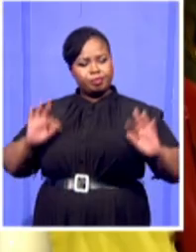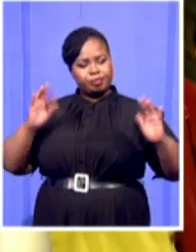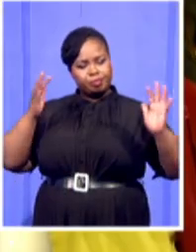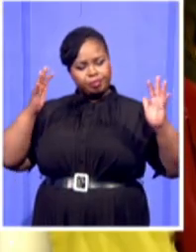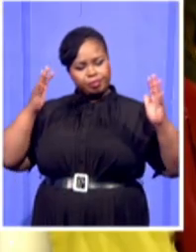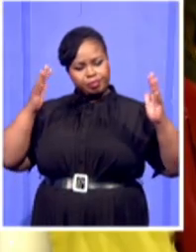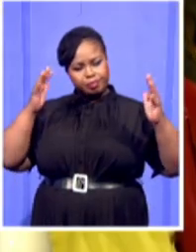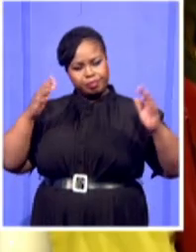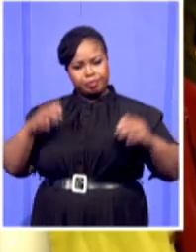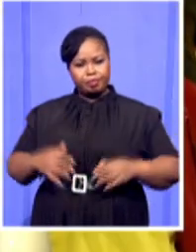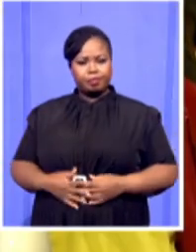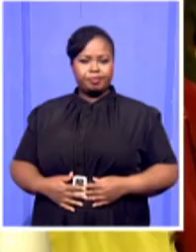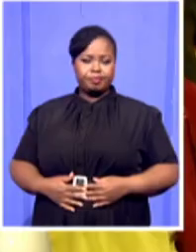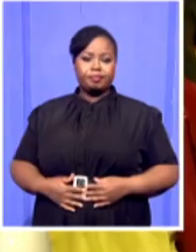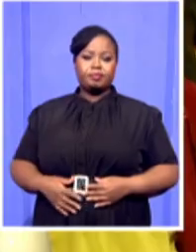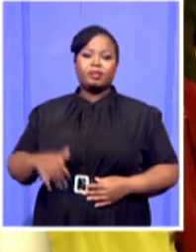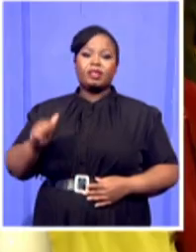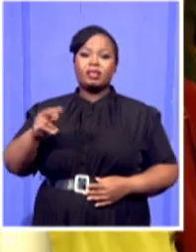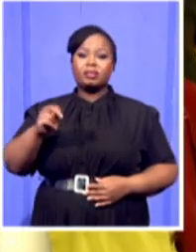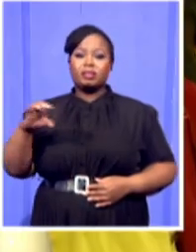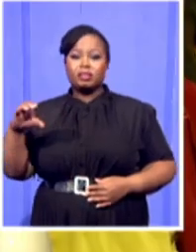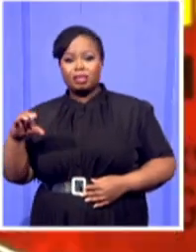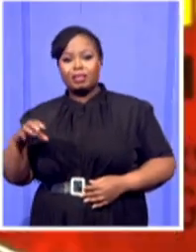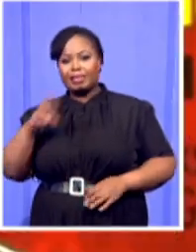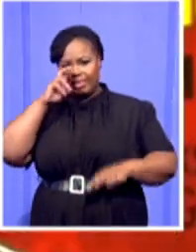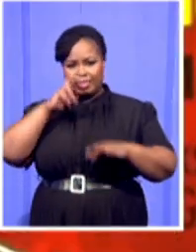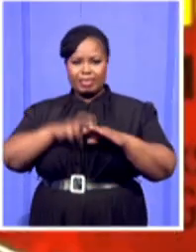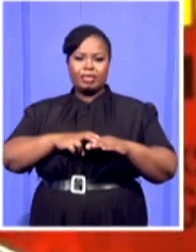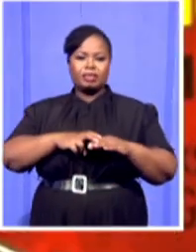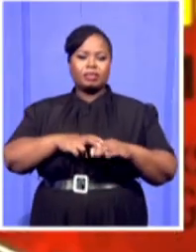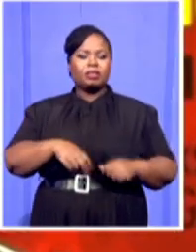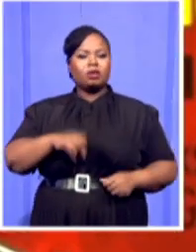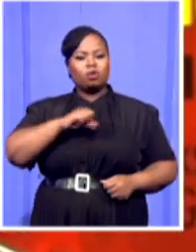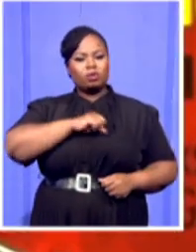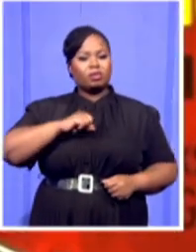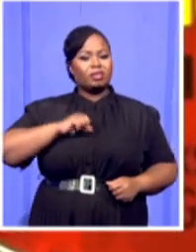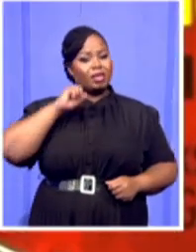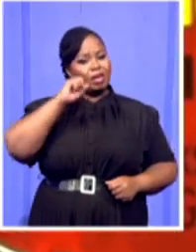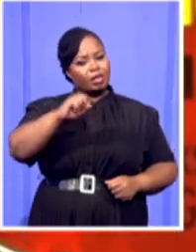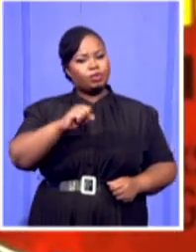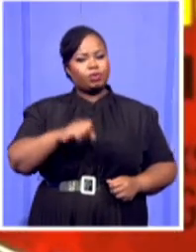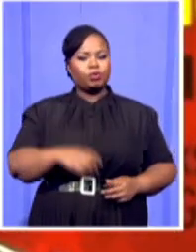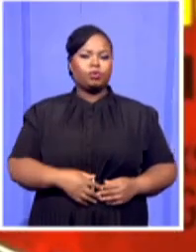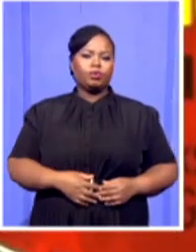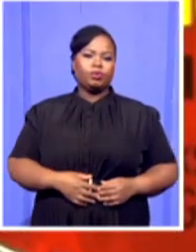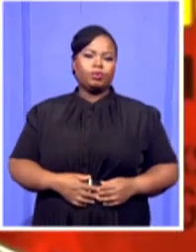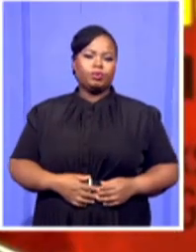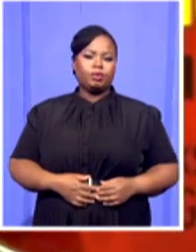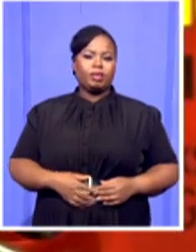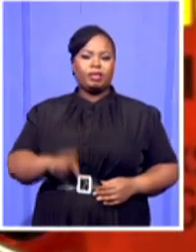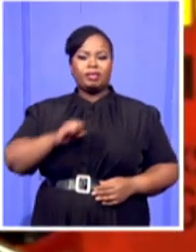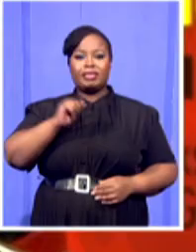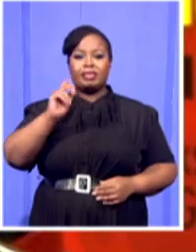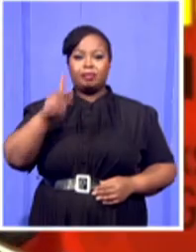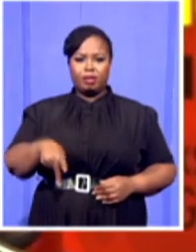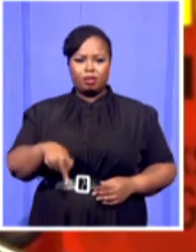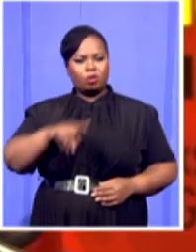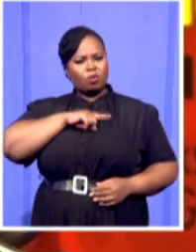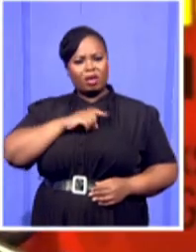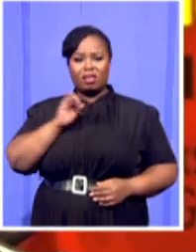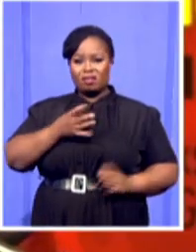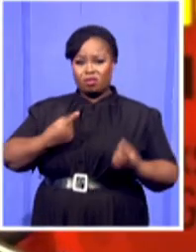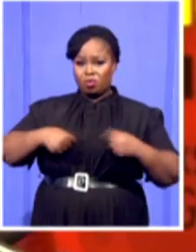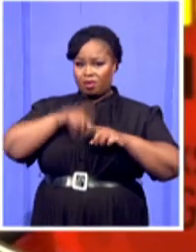The ANC needs COSATU and the party. Because, comrades, if we fail to rebuild the ANC,